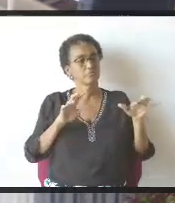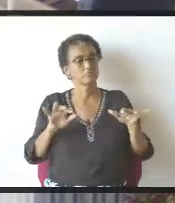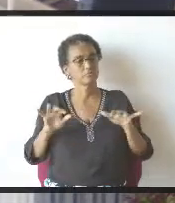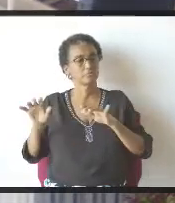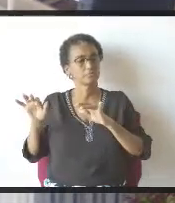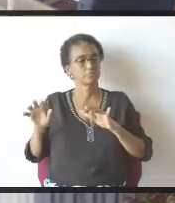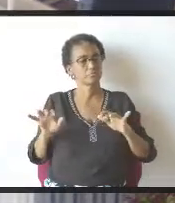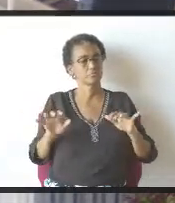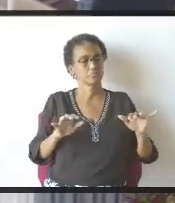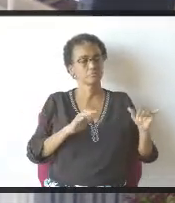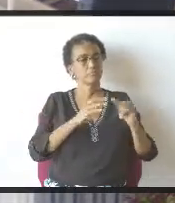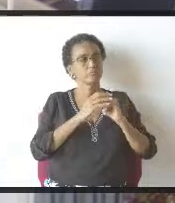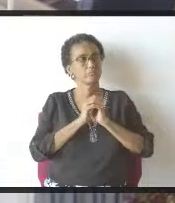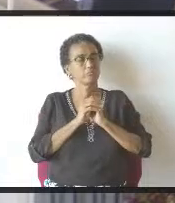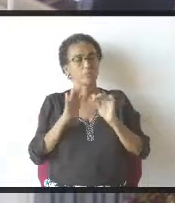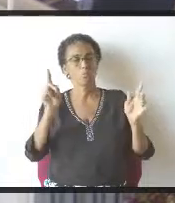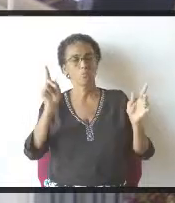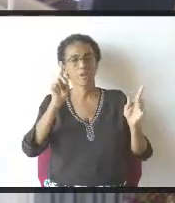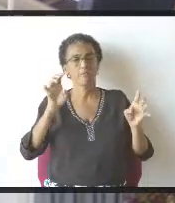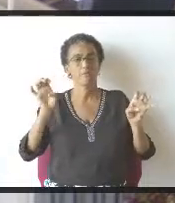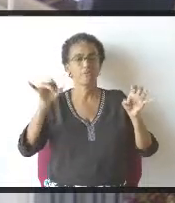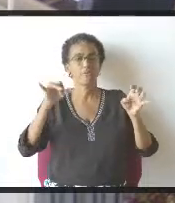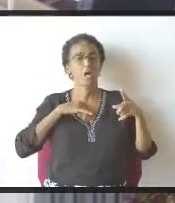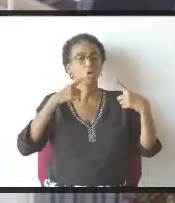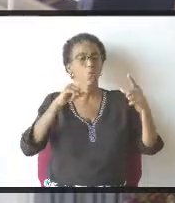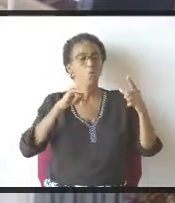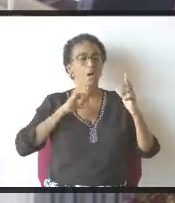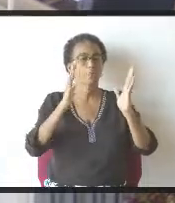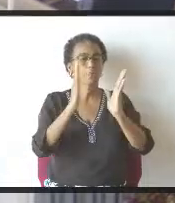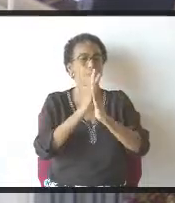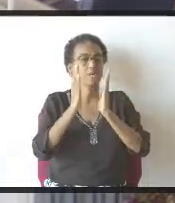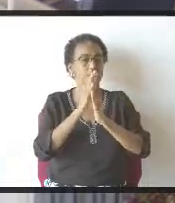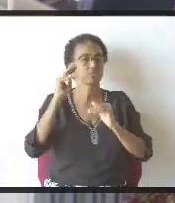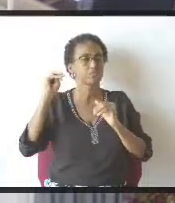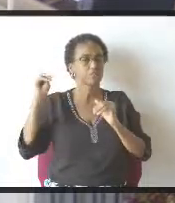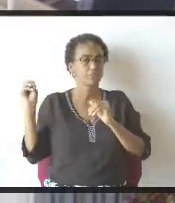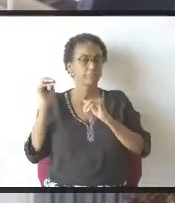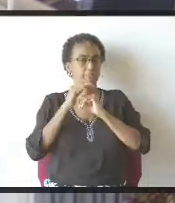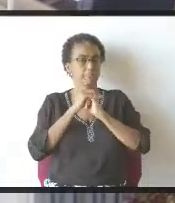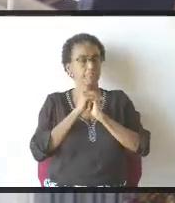Wherever I go, I'll praise him. Wherever I am, I'll praise him for his love.